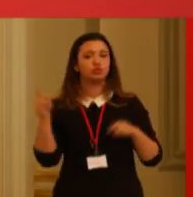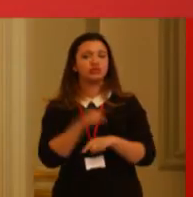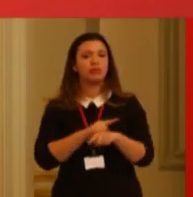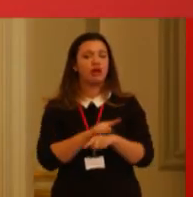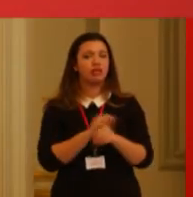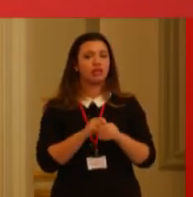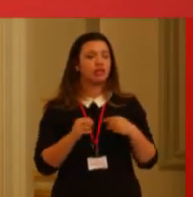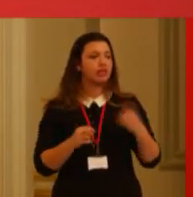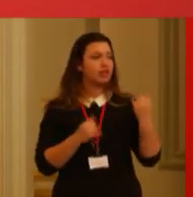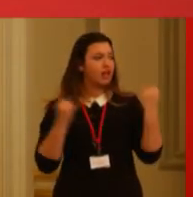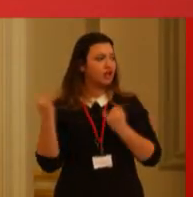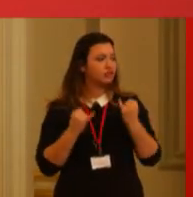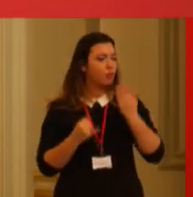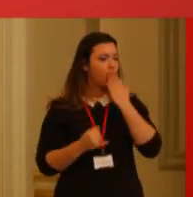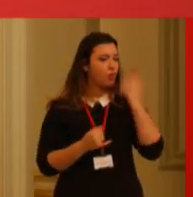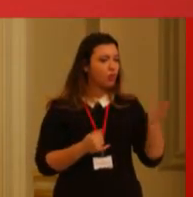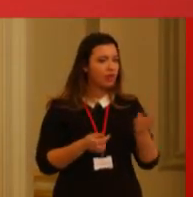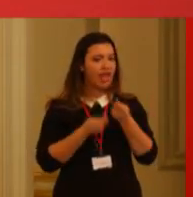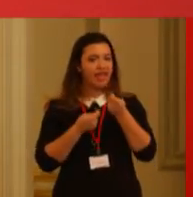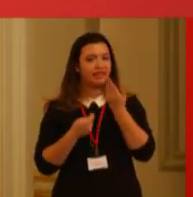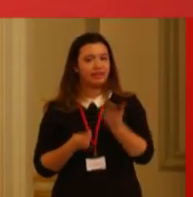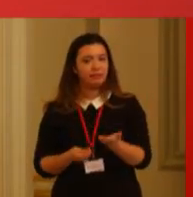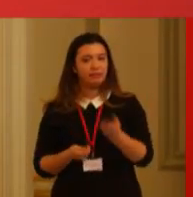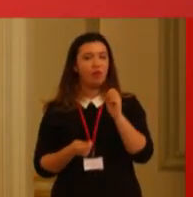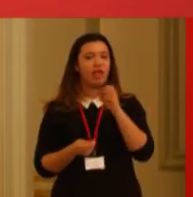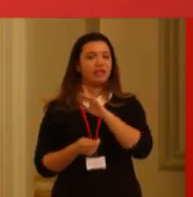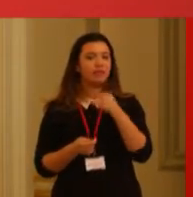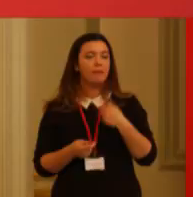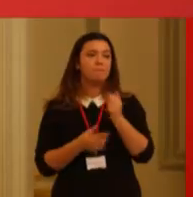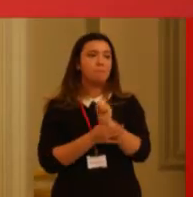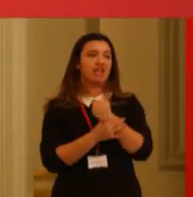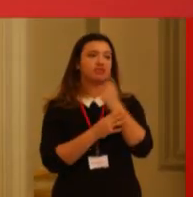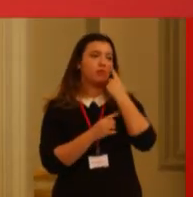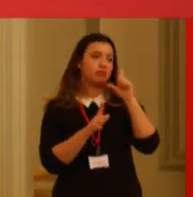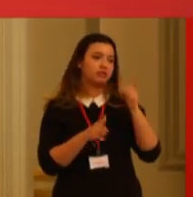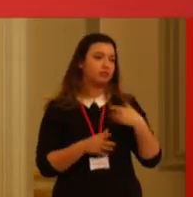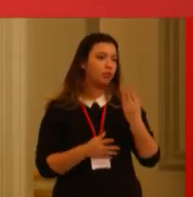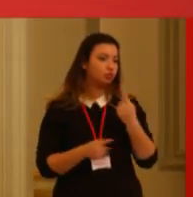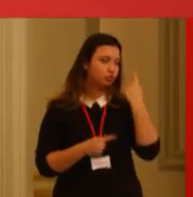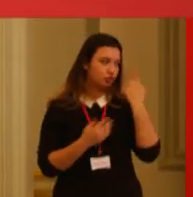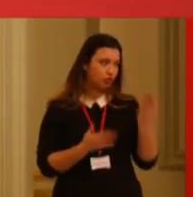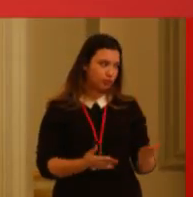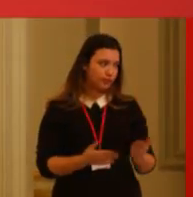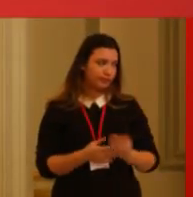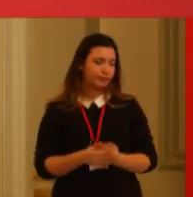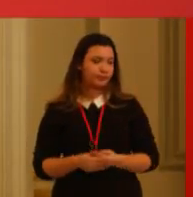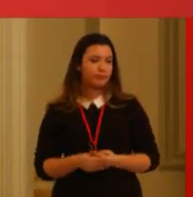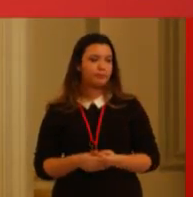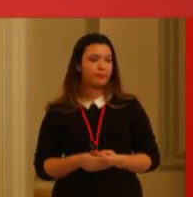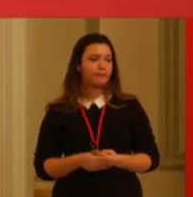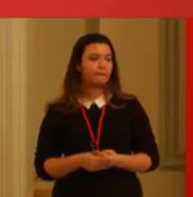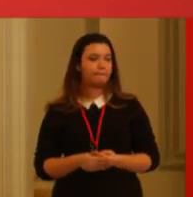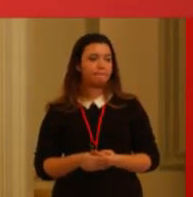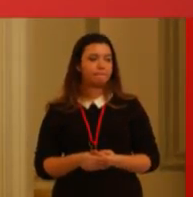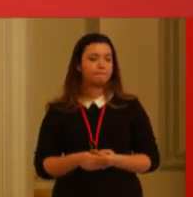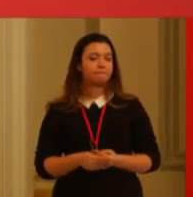I think for some time, you've got schools, you've got education, instruction. No more is it about these three. You've